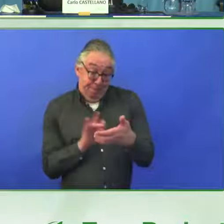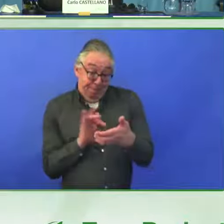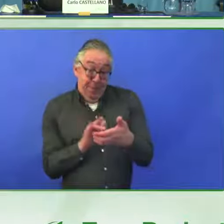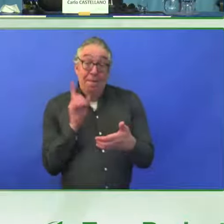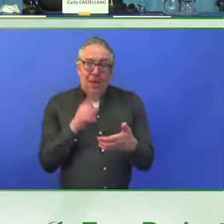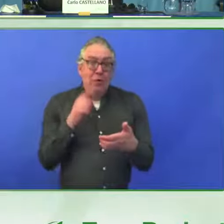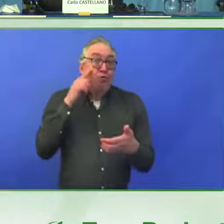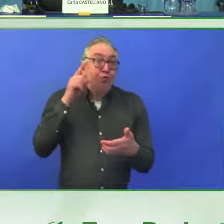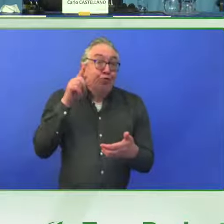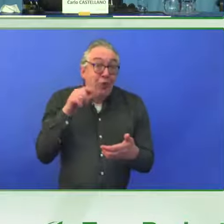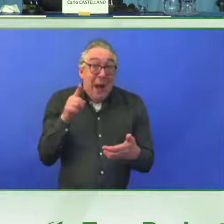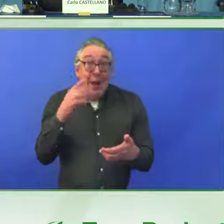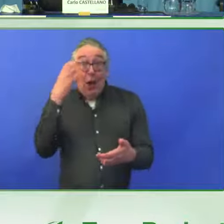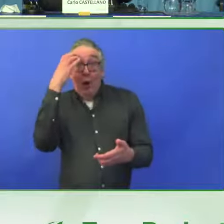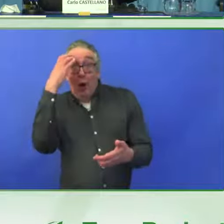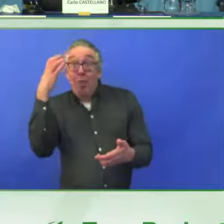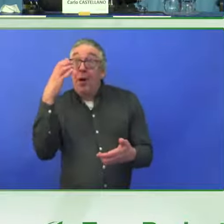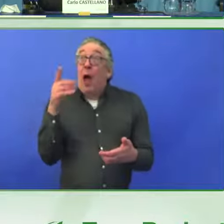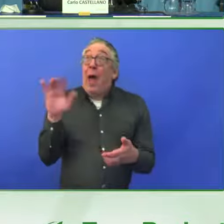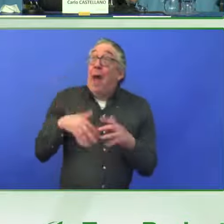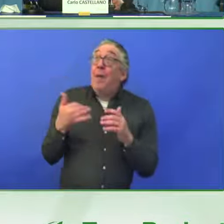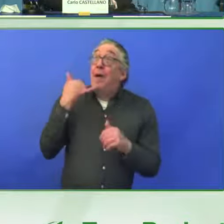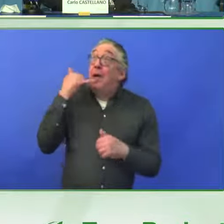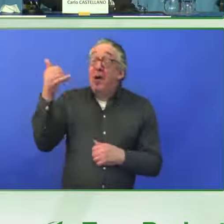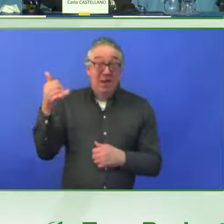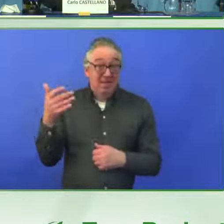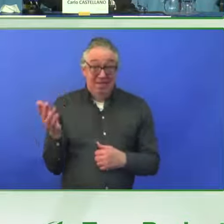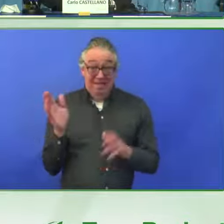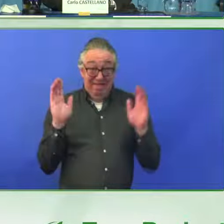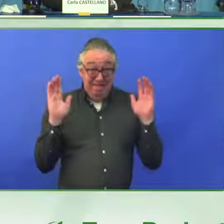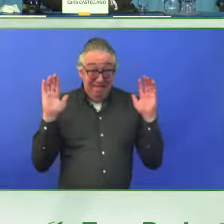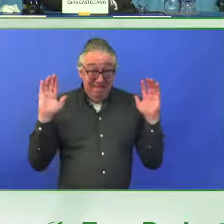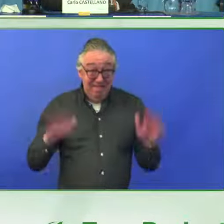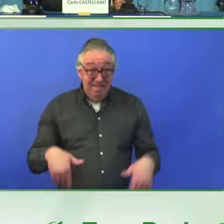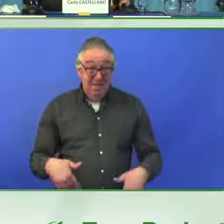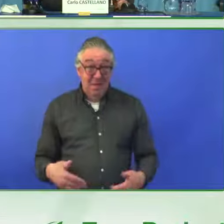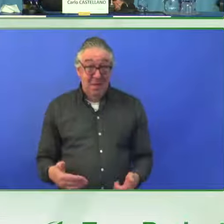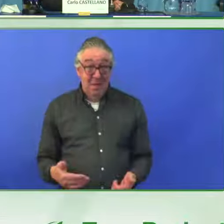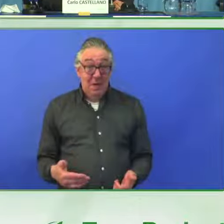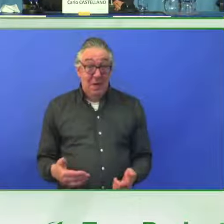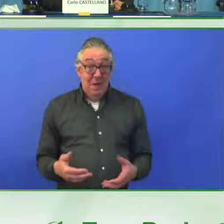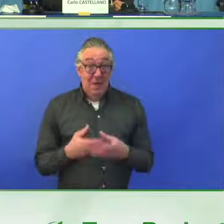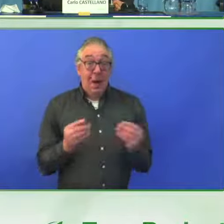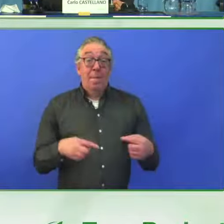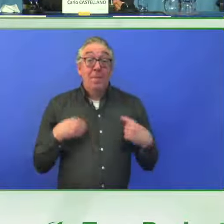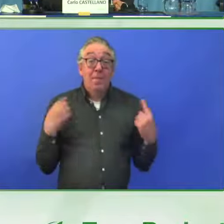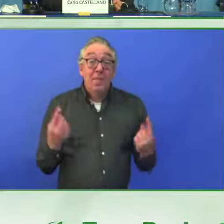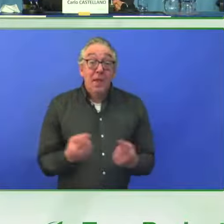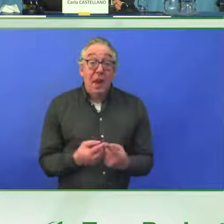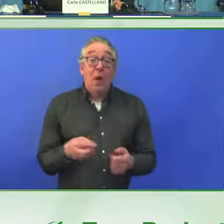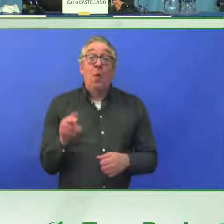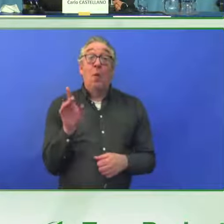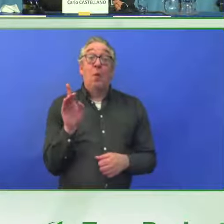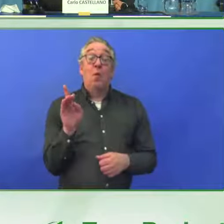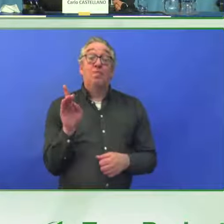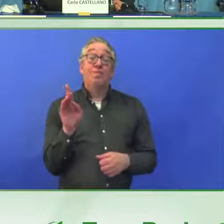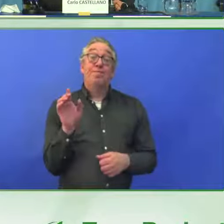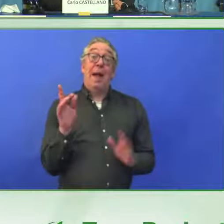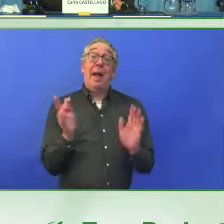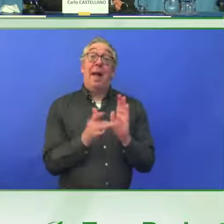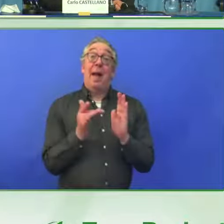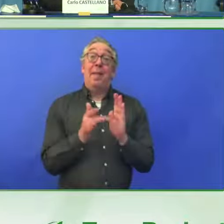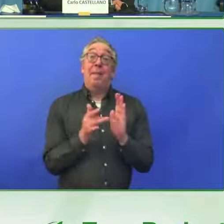can do this through part for these people for free. And we also address a